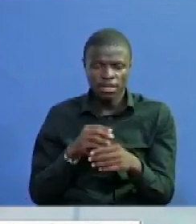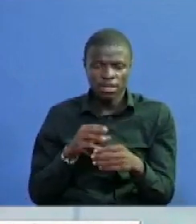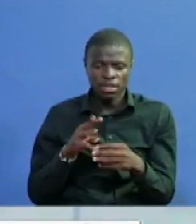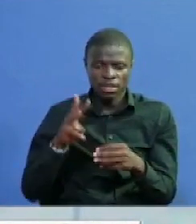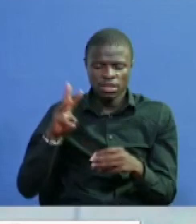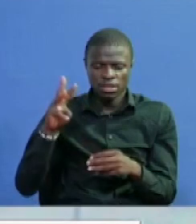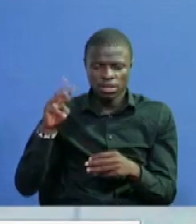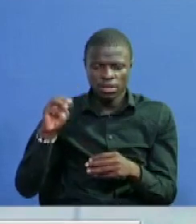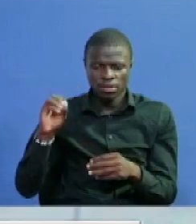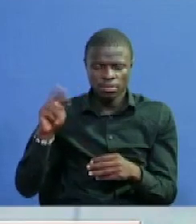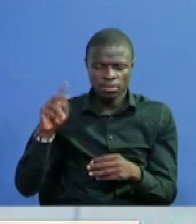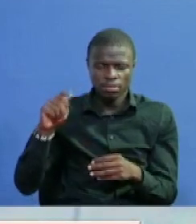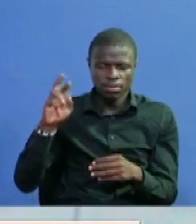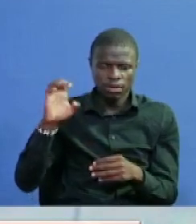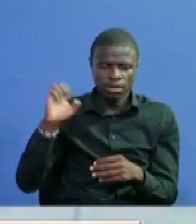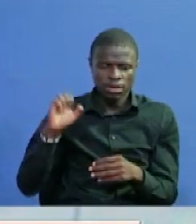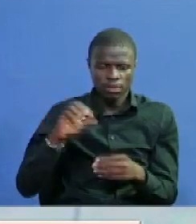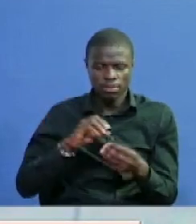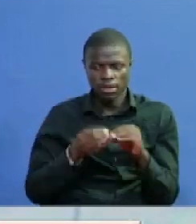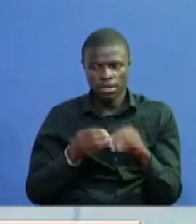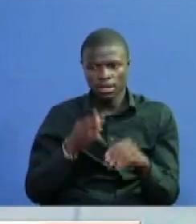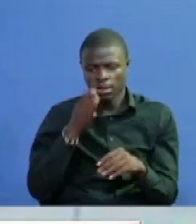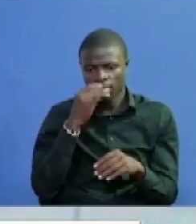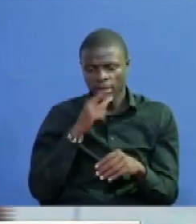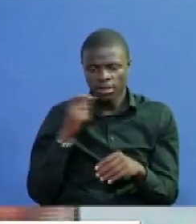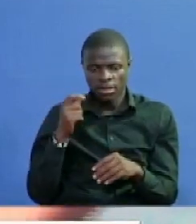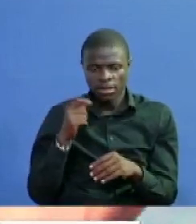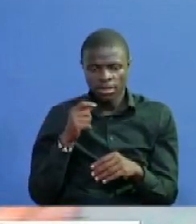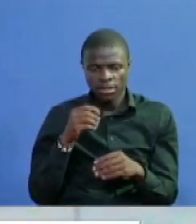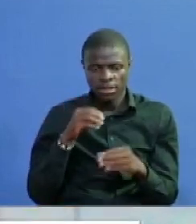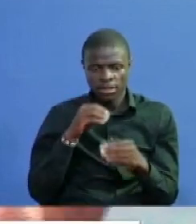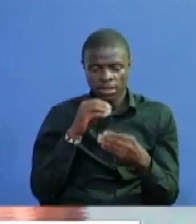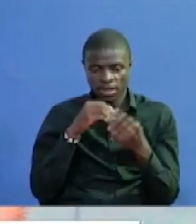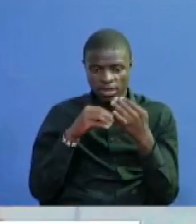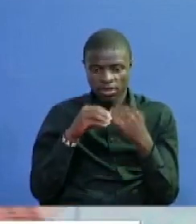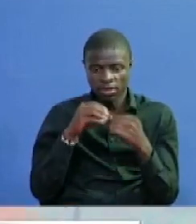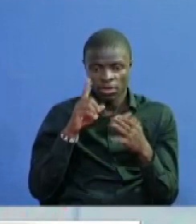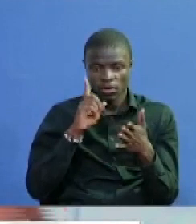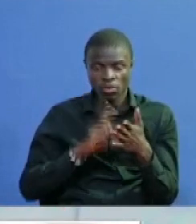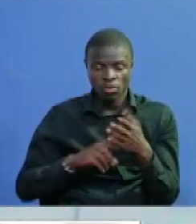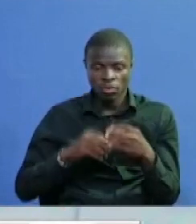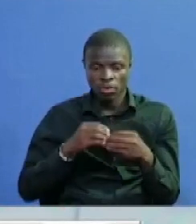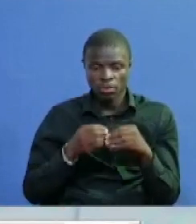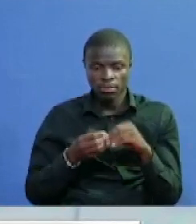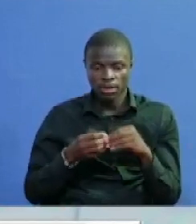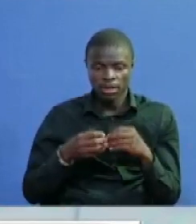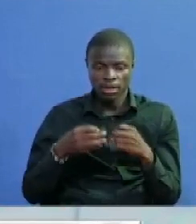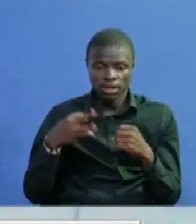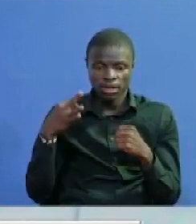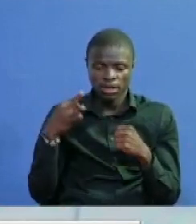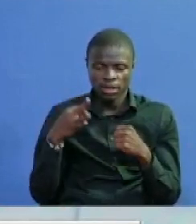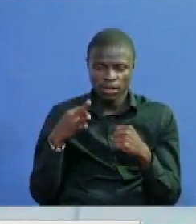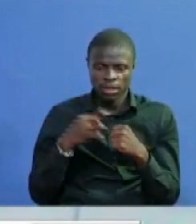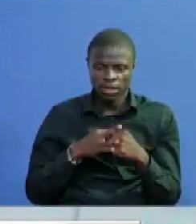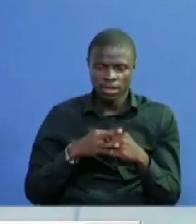ceasefire. And ensure that we bring on board those issues, including what made 8 million Kenyans who registered